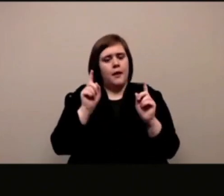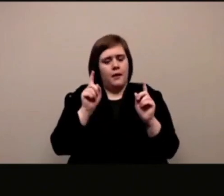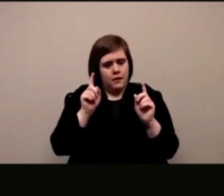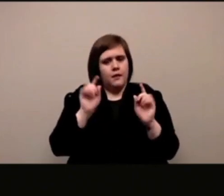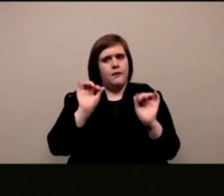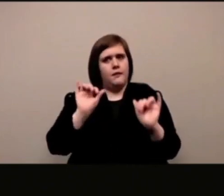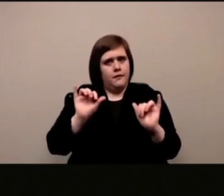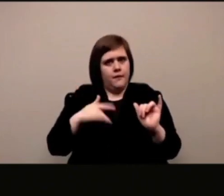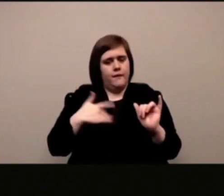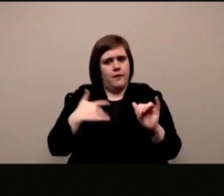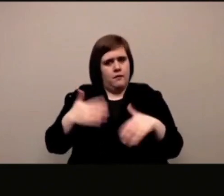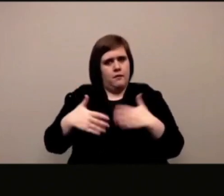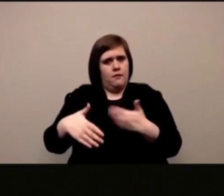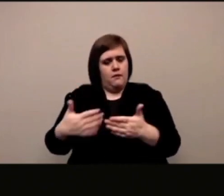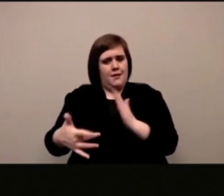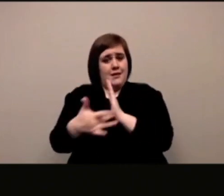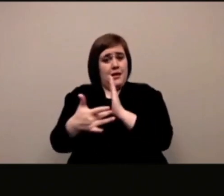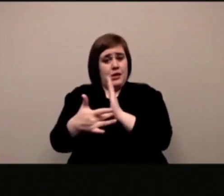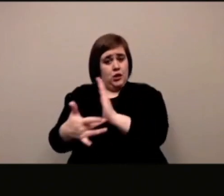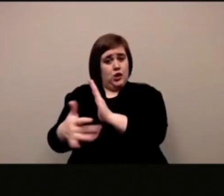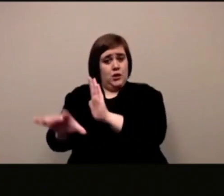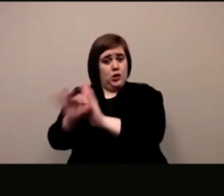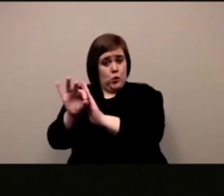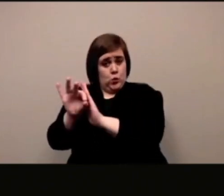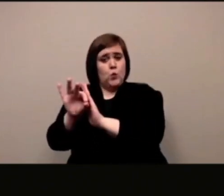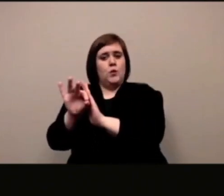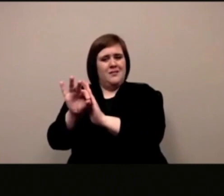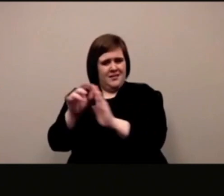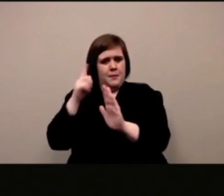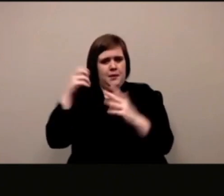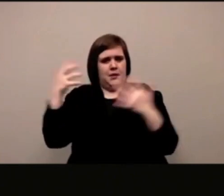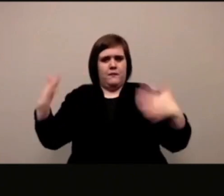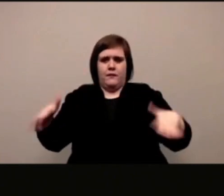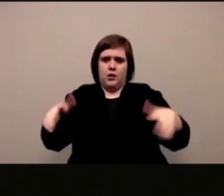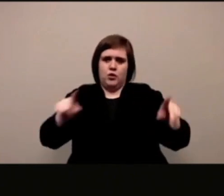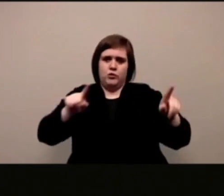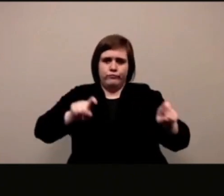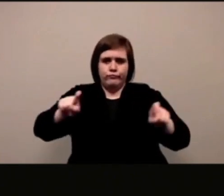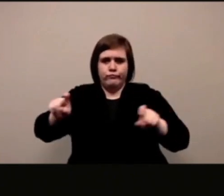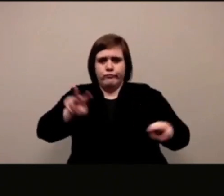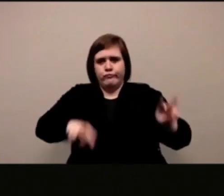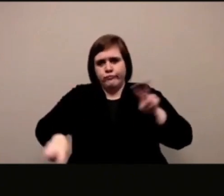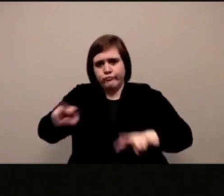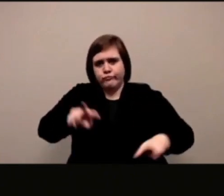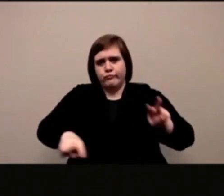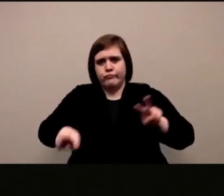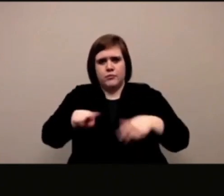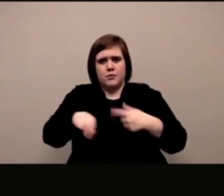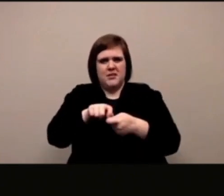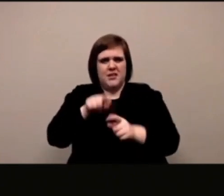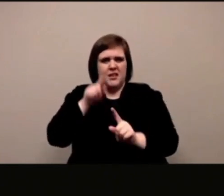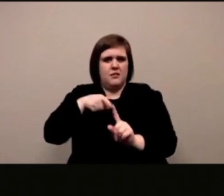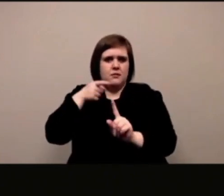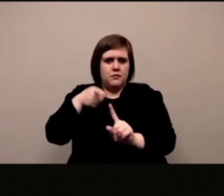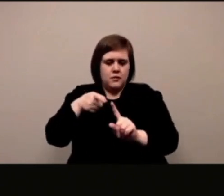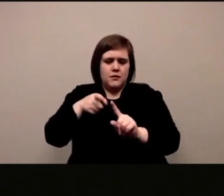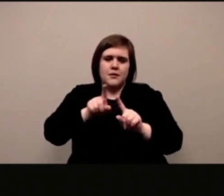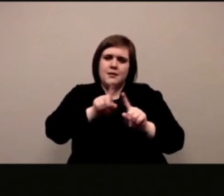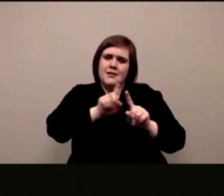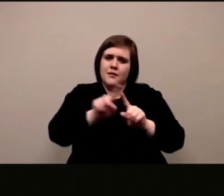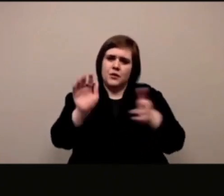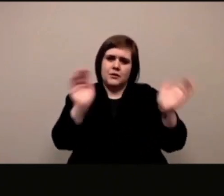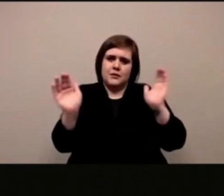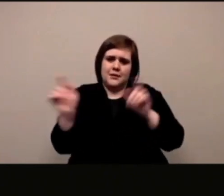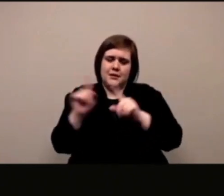enough level of confidence in the technology that we chose because it had been evaluated specifically for differences across